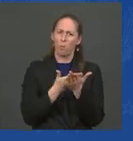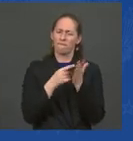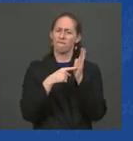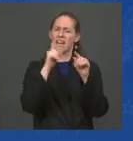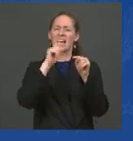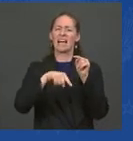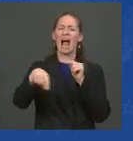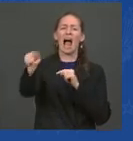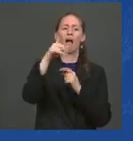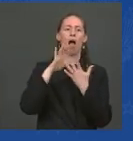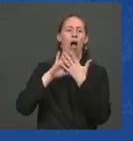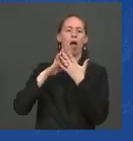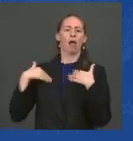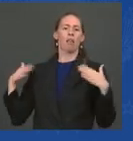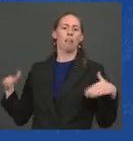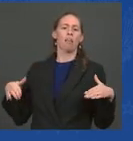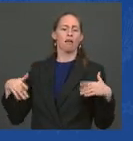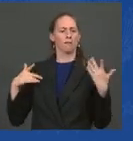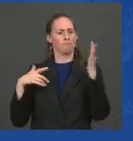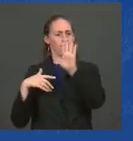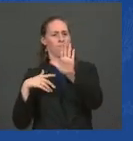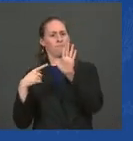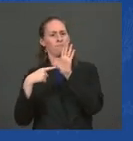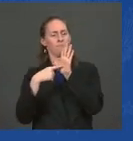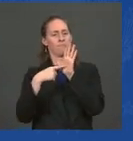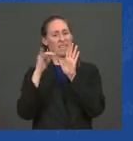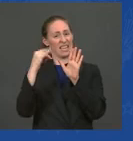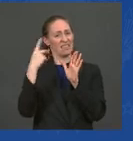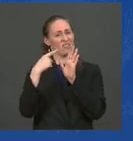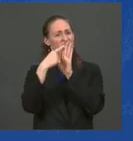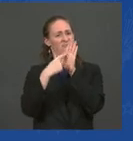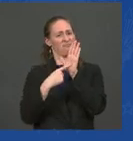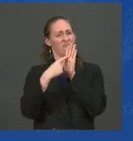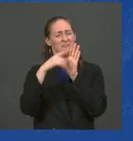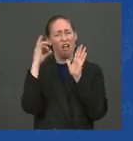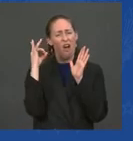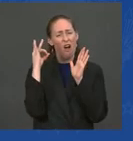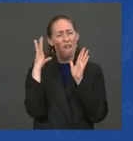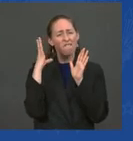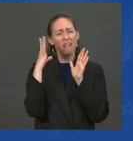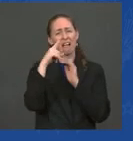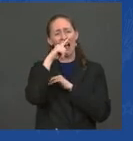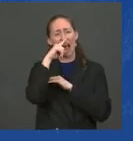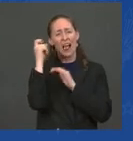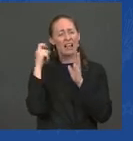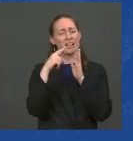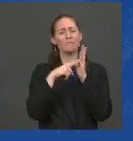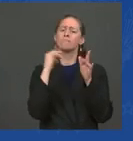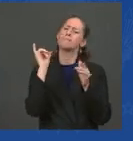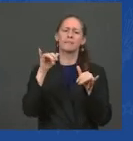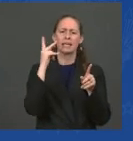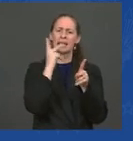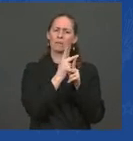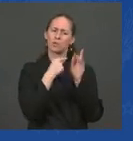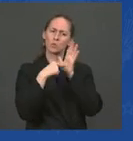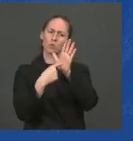He preserved the truth, ugly and as traumatic as it was for all of